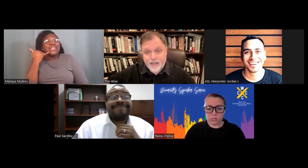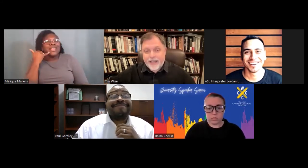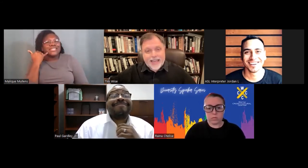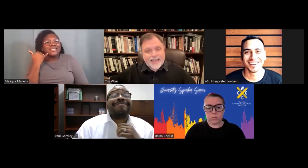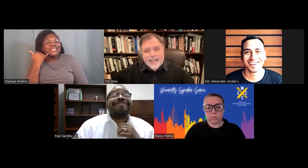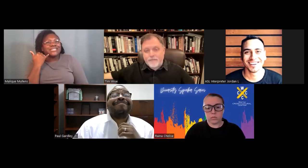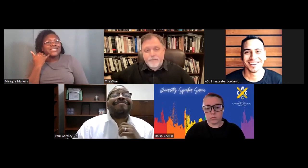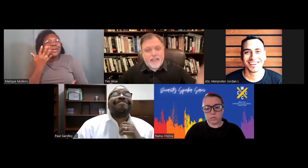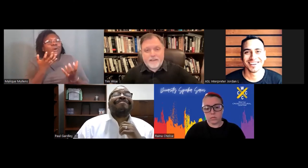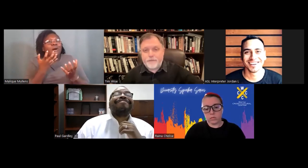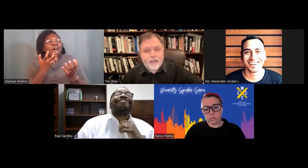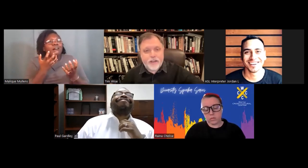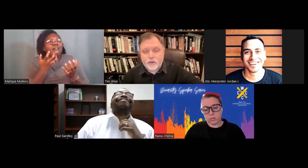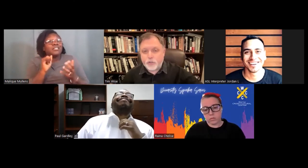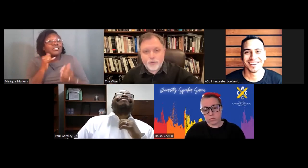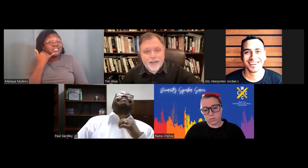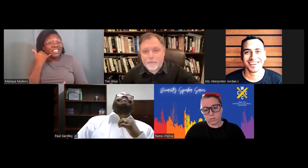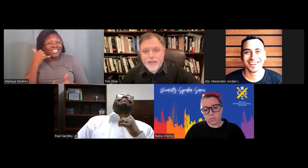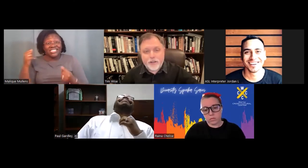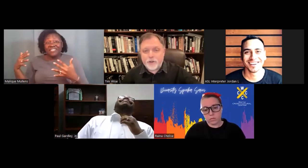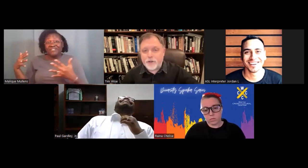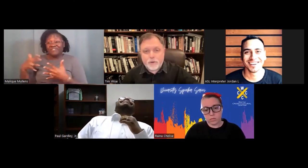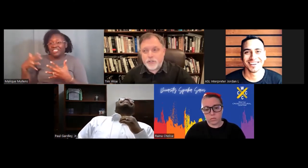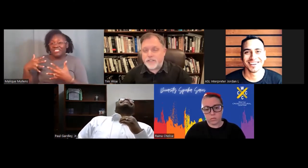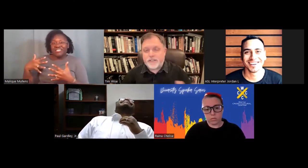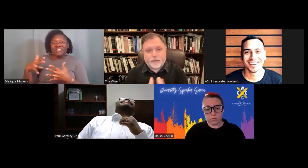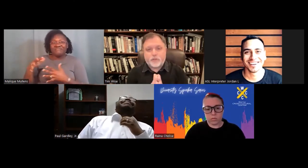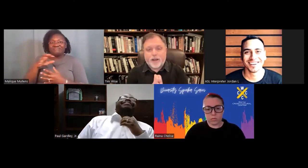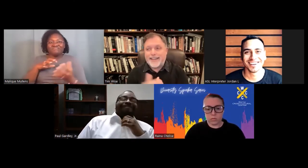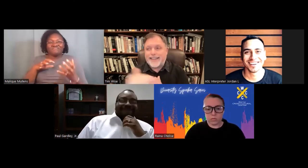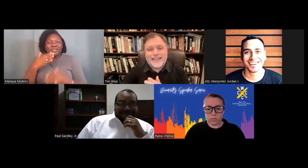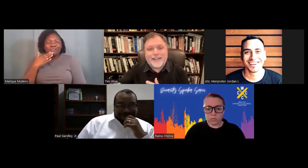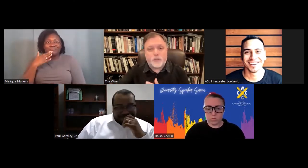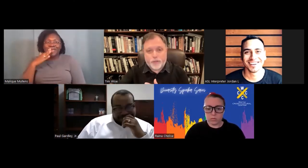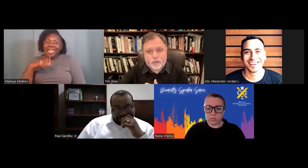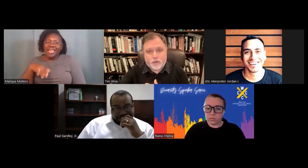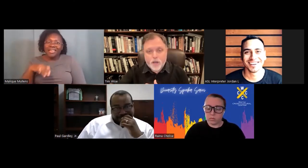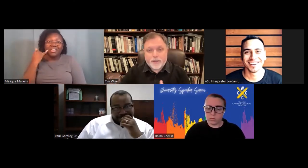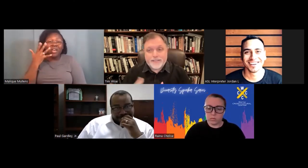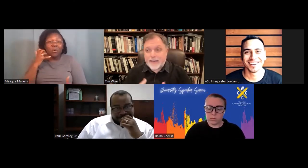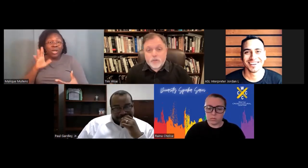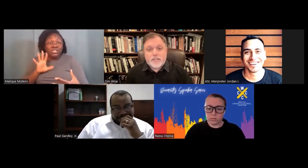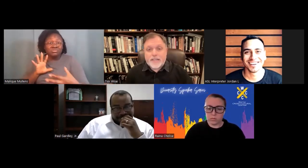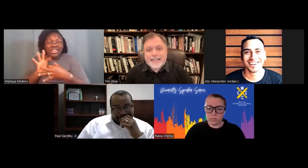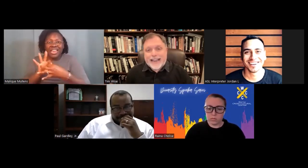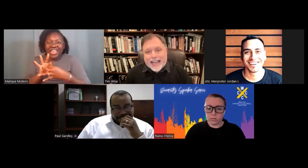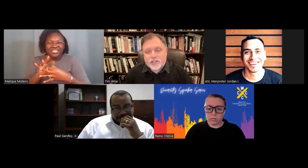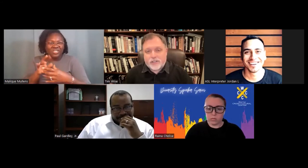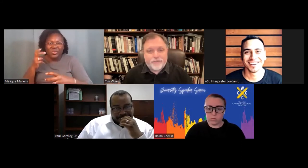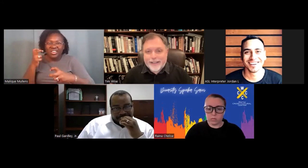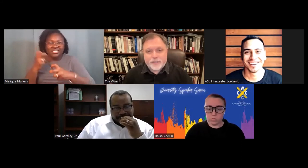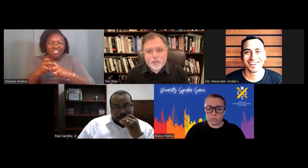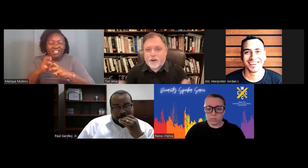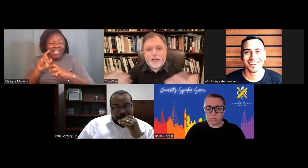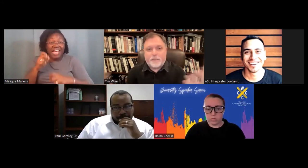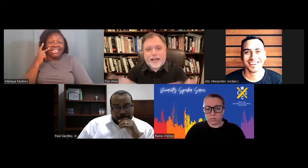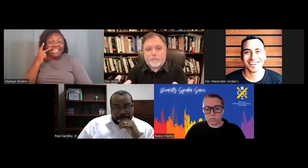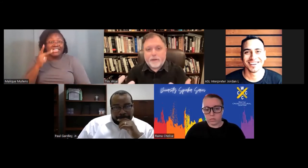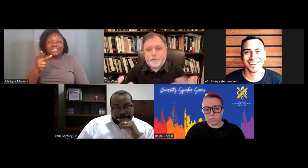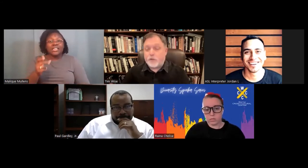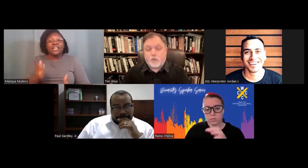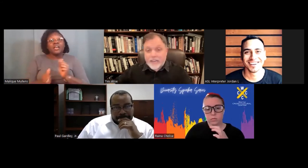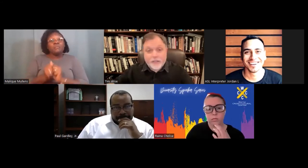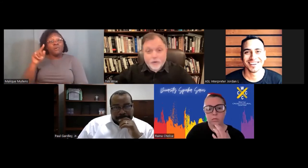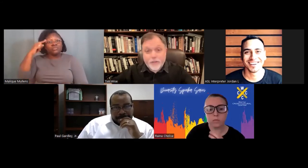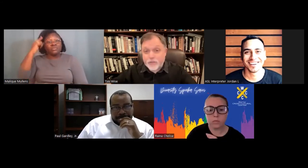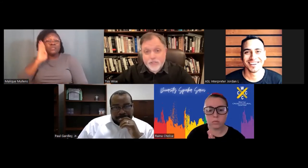right? And envy and fear do not make good emotions if I'm trying to connect with you. Because I don't see that actually the vast majority of Black and